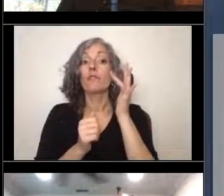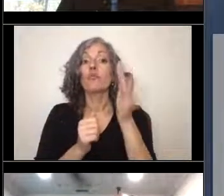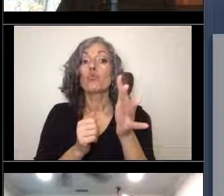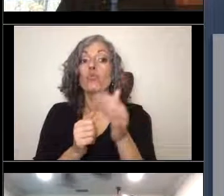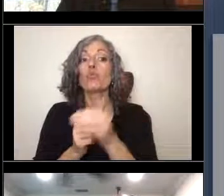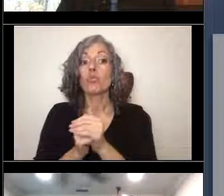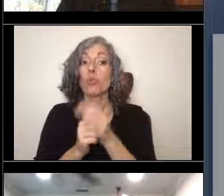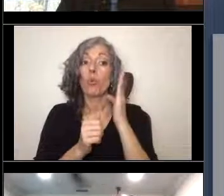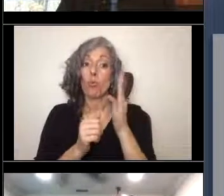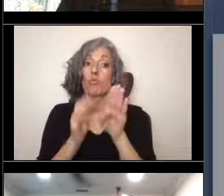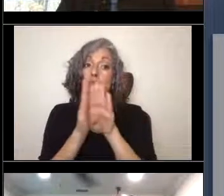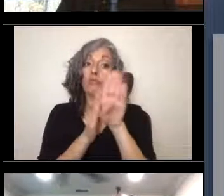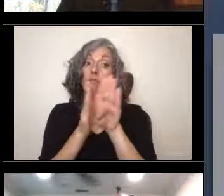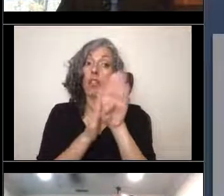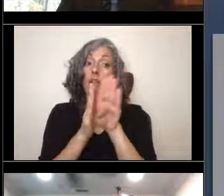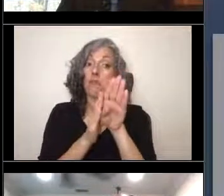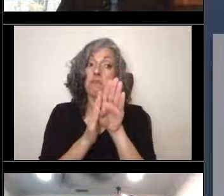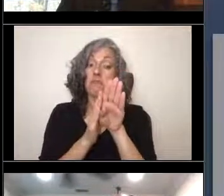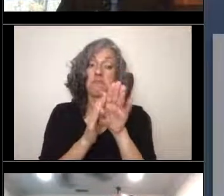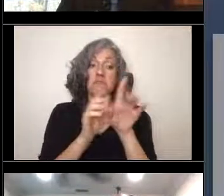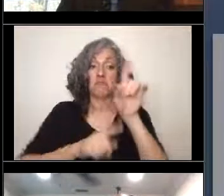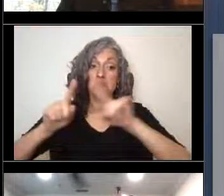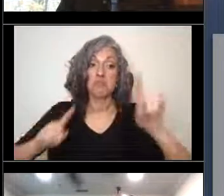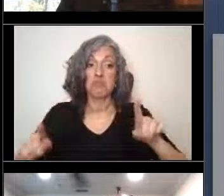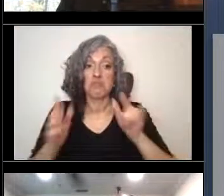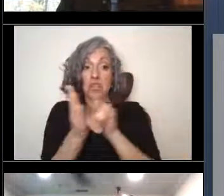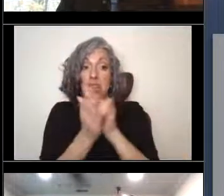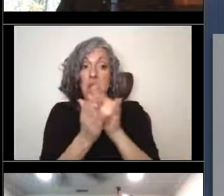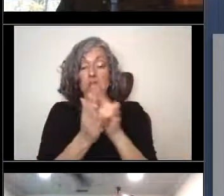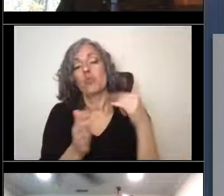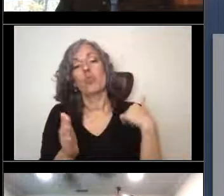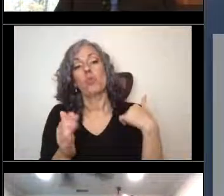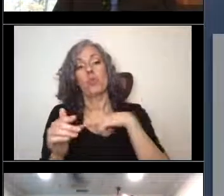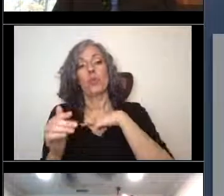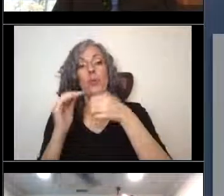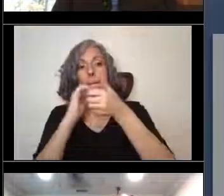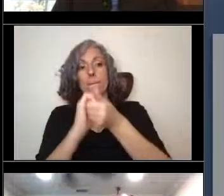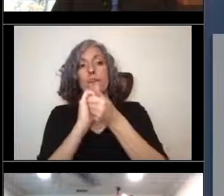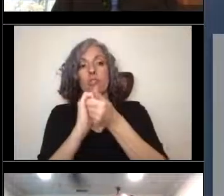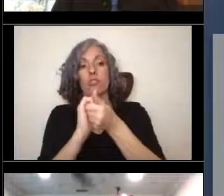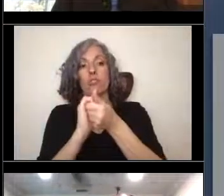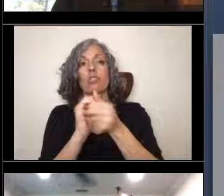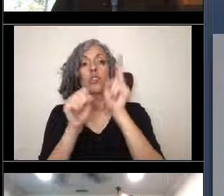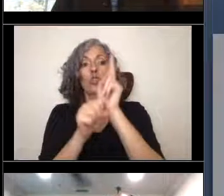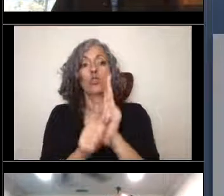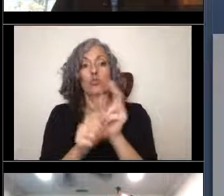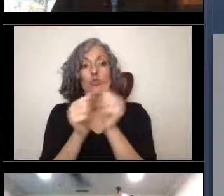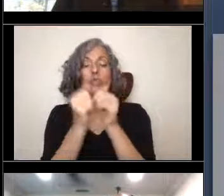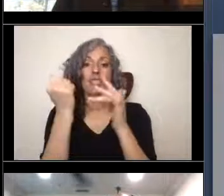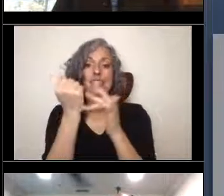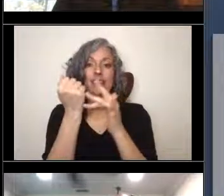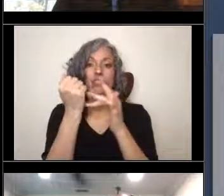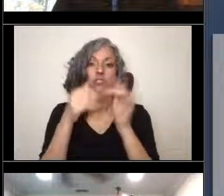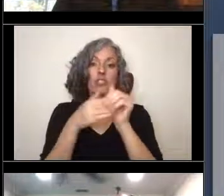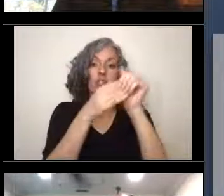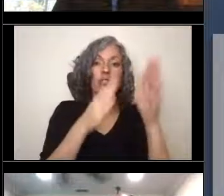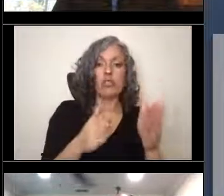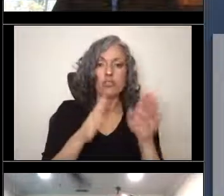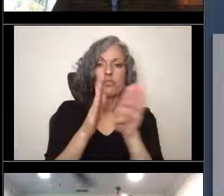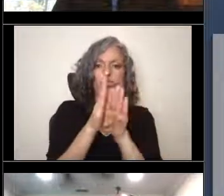being developed at many of our California airports as we are partnering with and being utilized by technology leaders driving the advancement